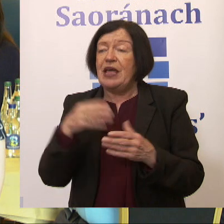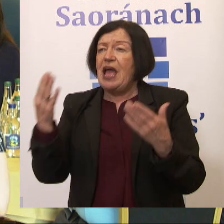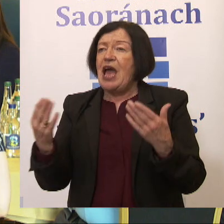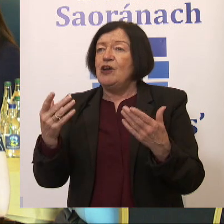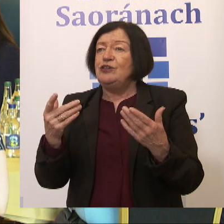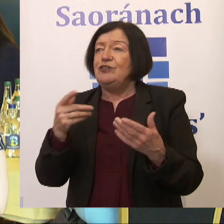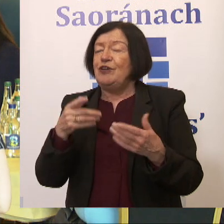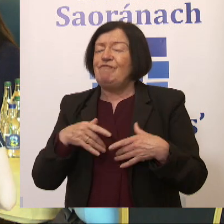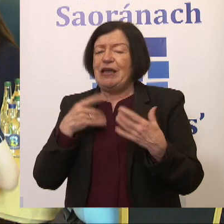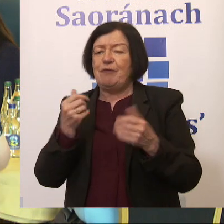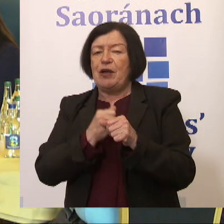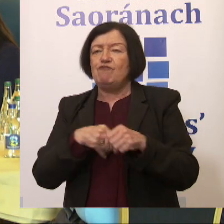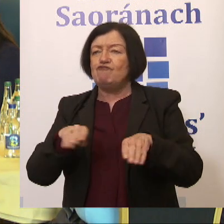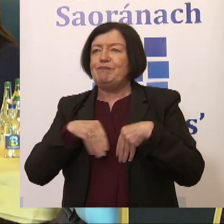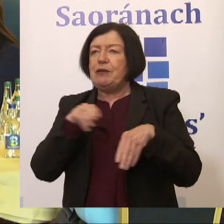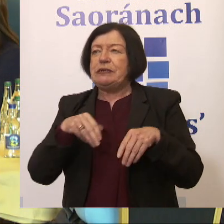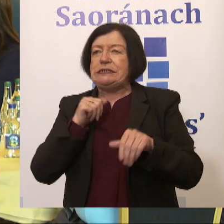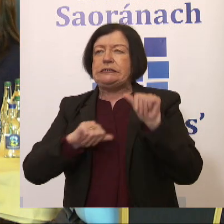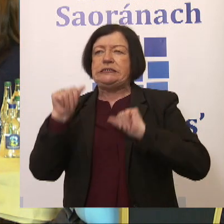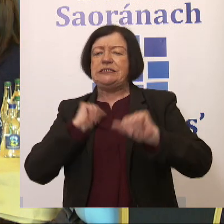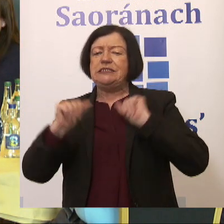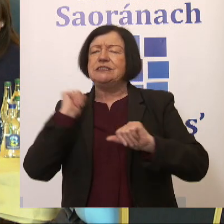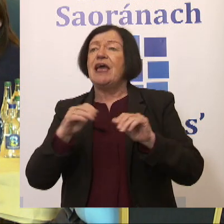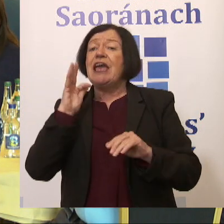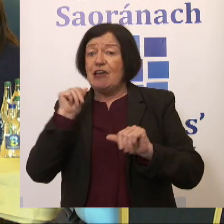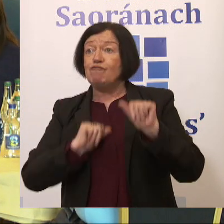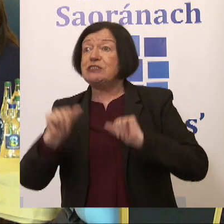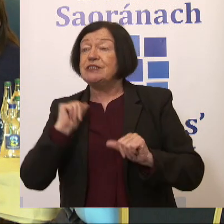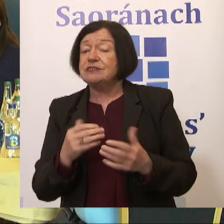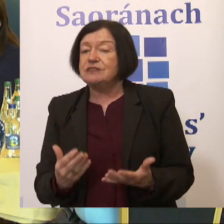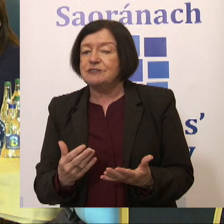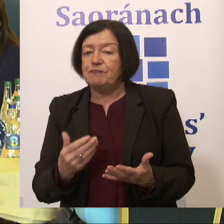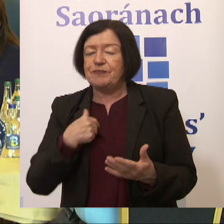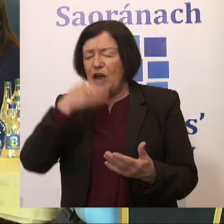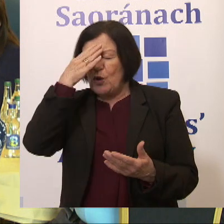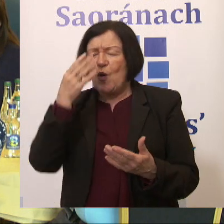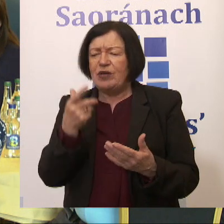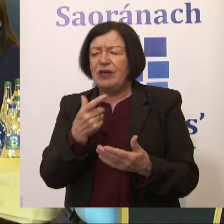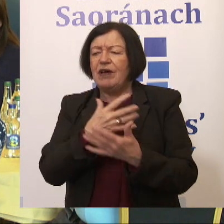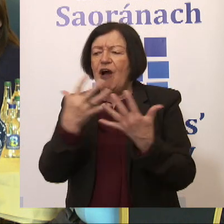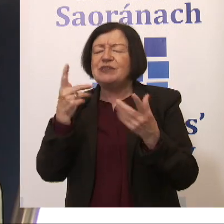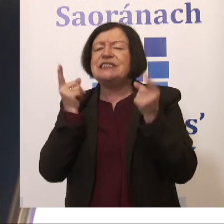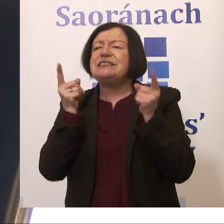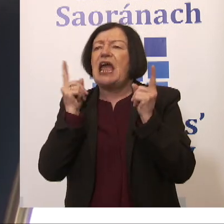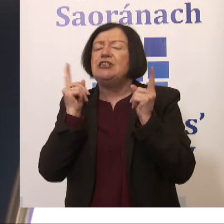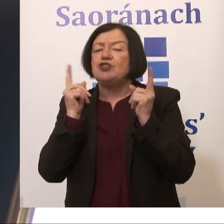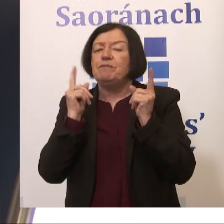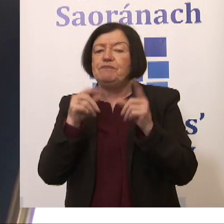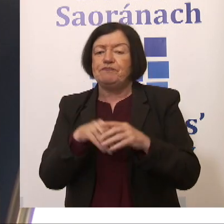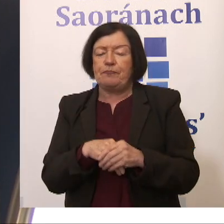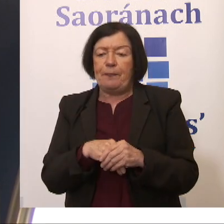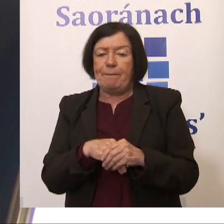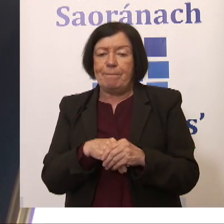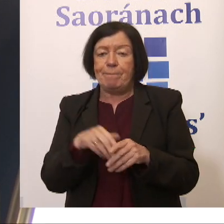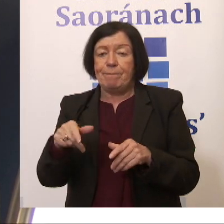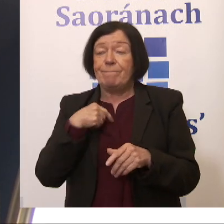resistance? Well, if resistance is there, and I know, look, there's always a danger with these things.